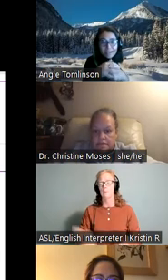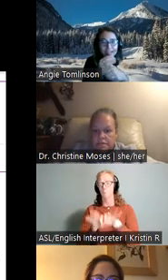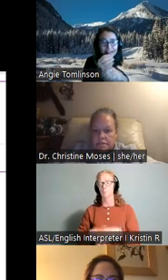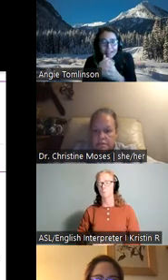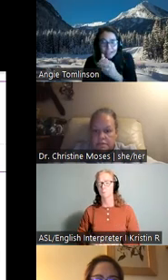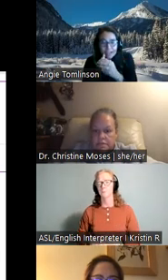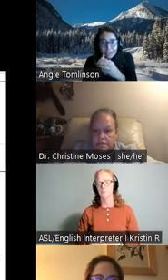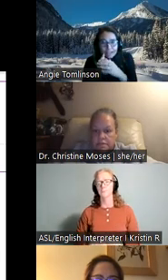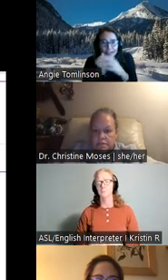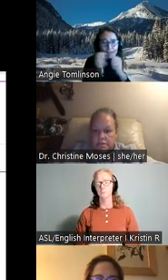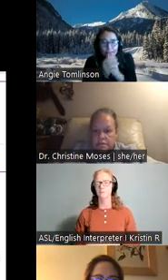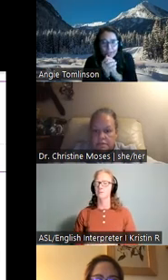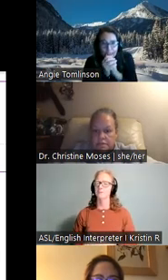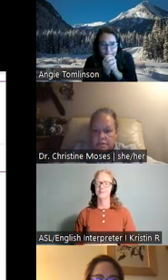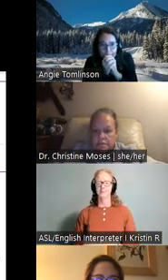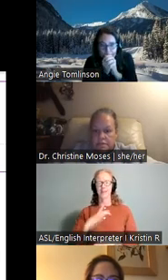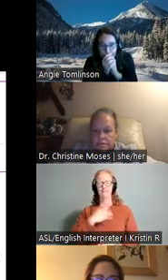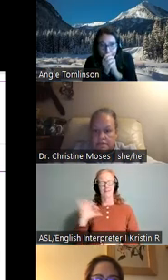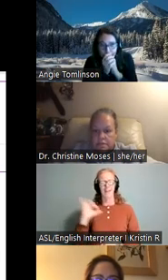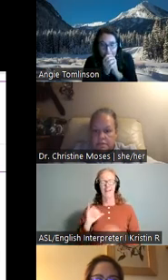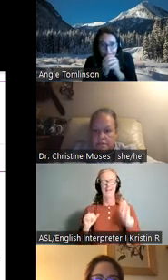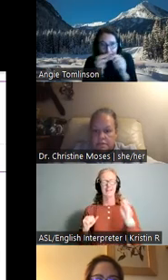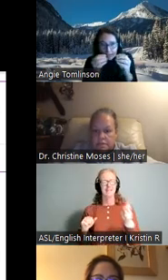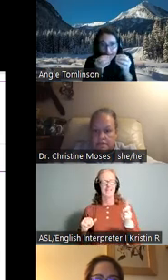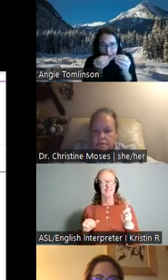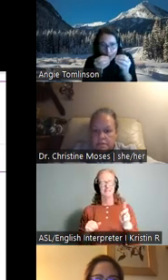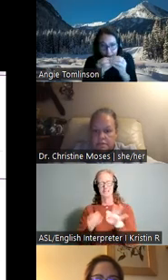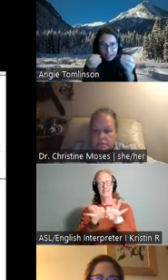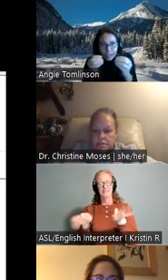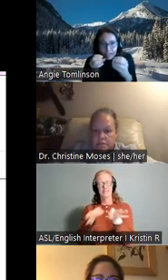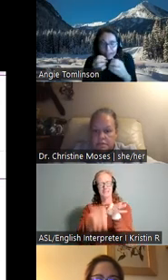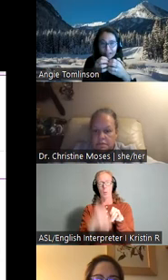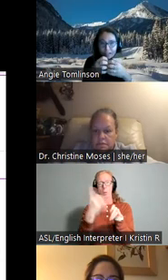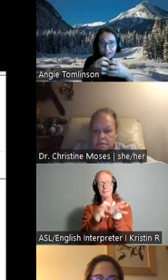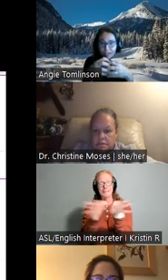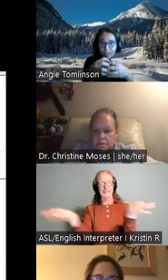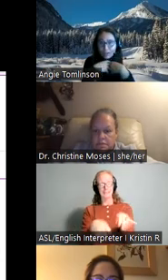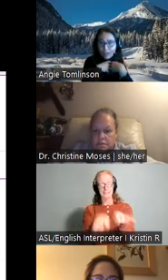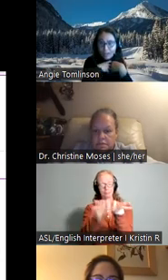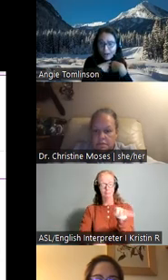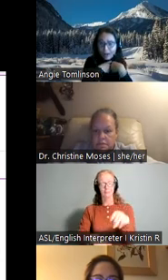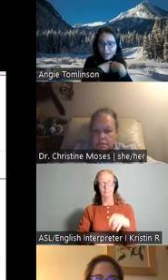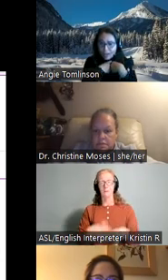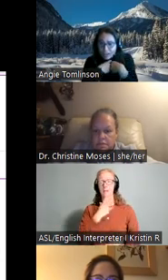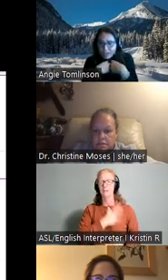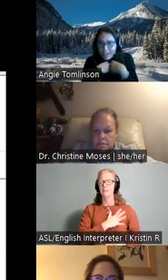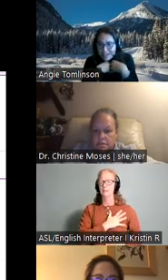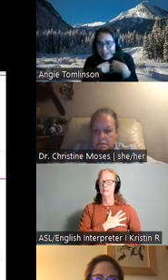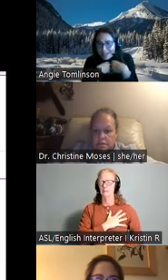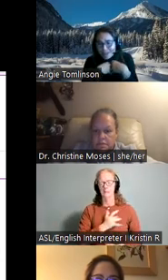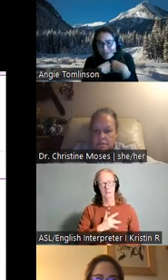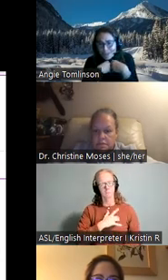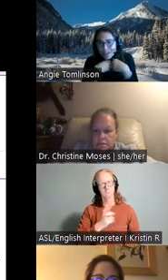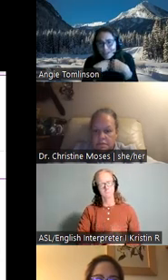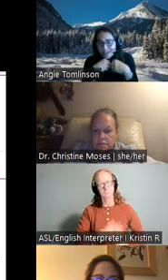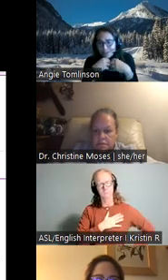And I feel like this like one sentence, it hurts my heart to tell